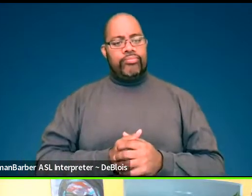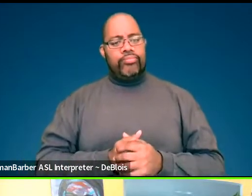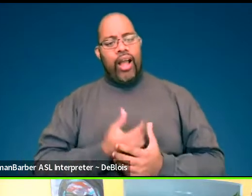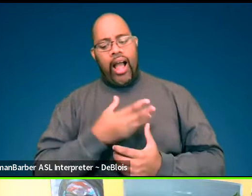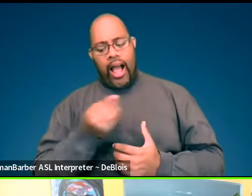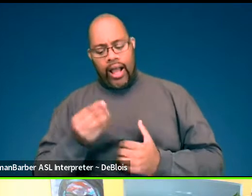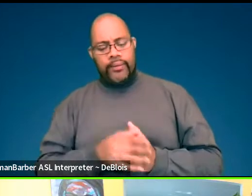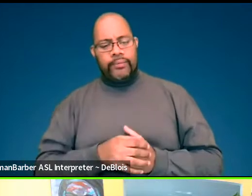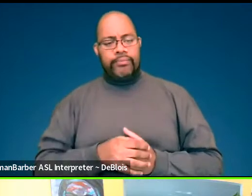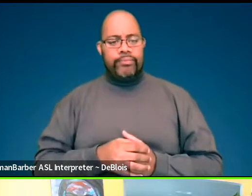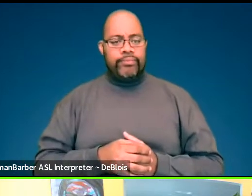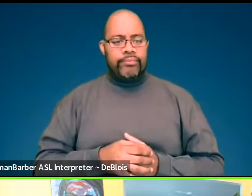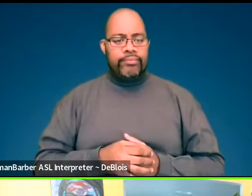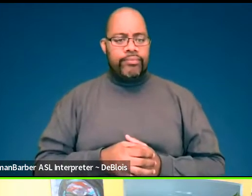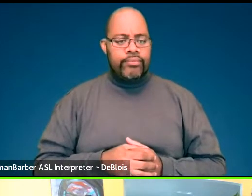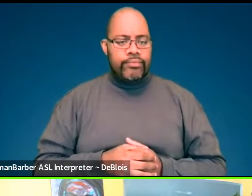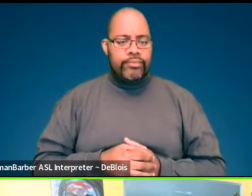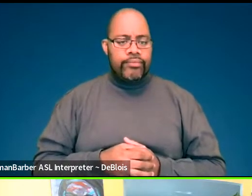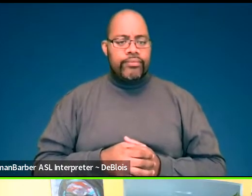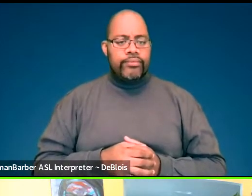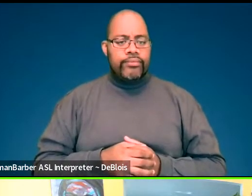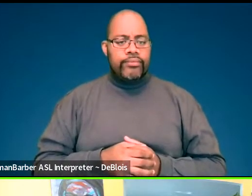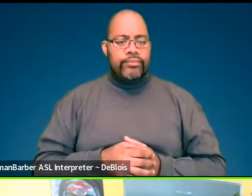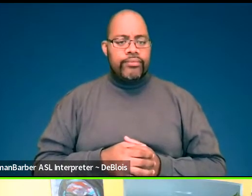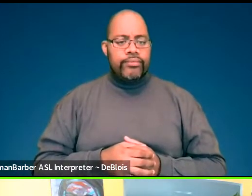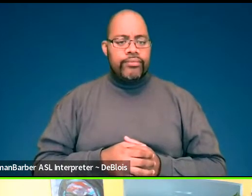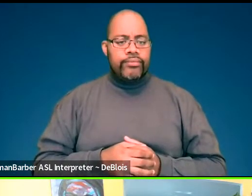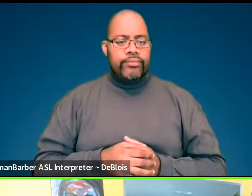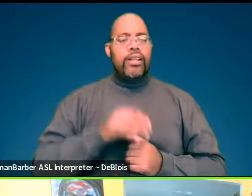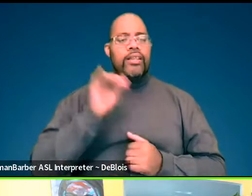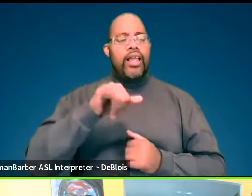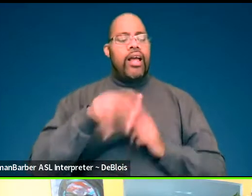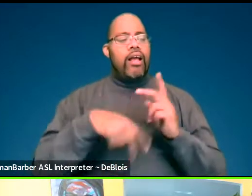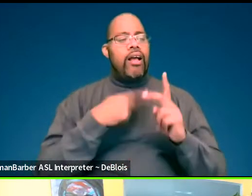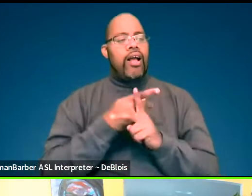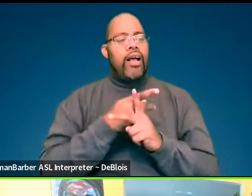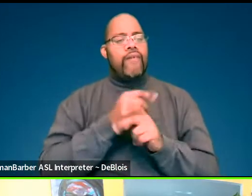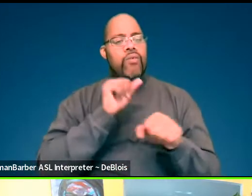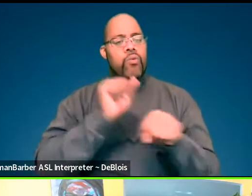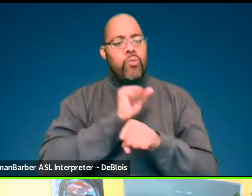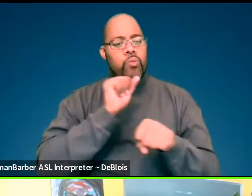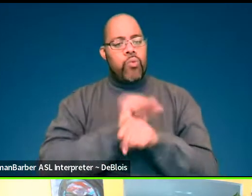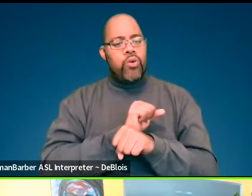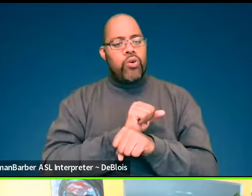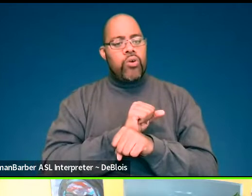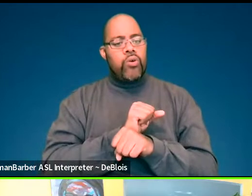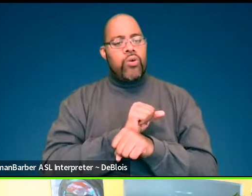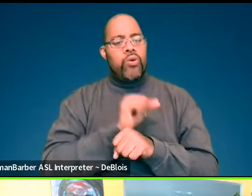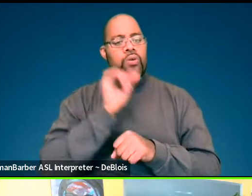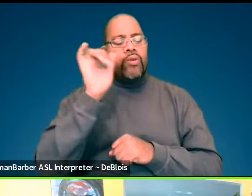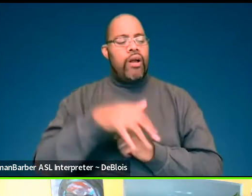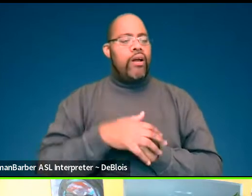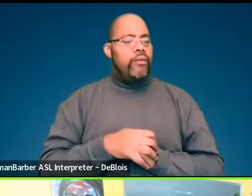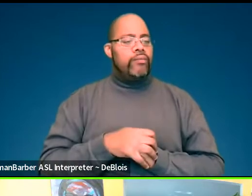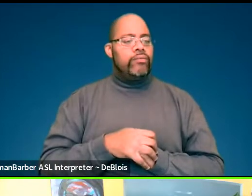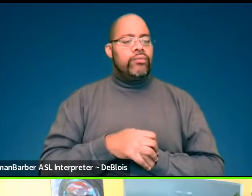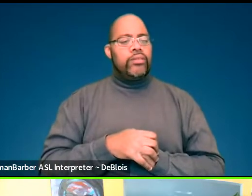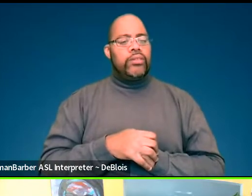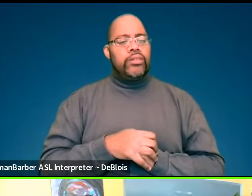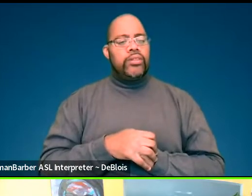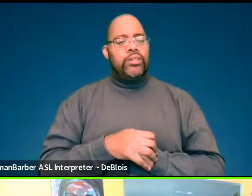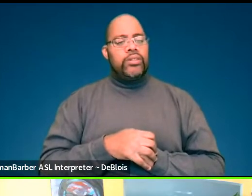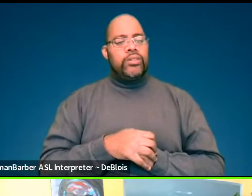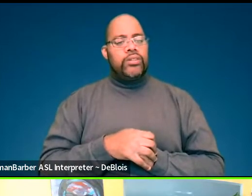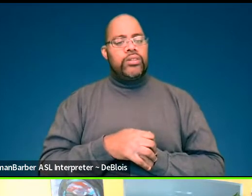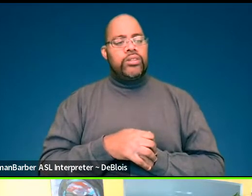And you know, that kind of work, that kind of sort of quest